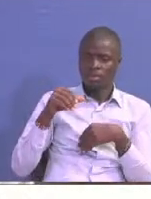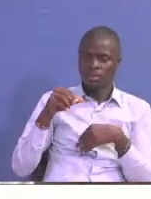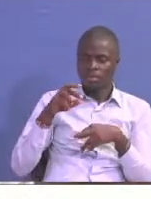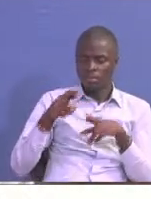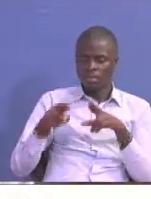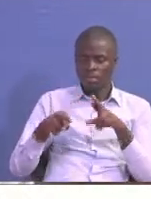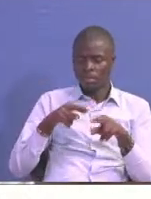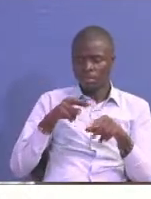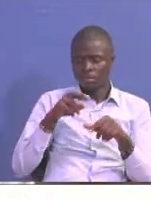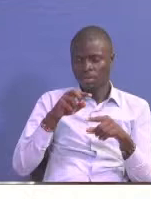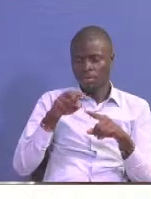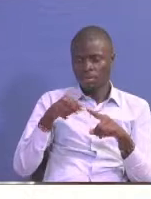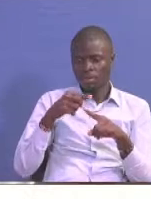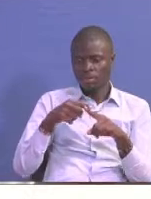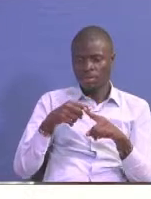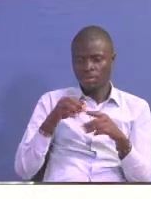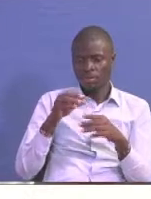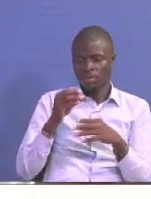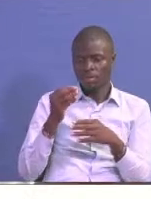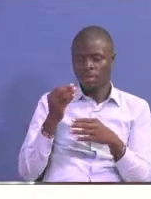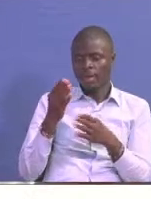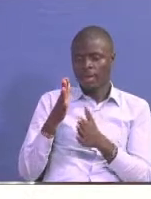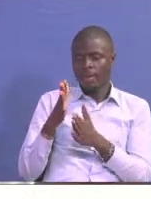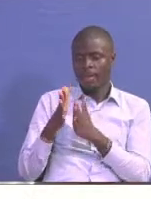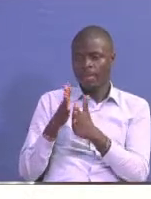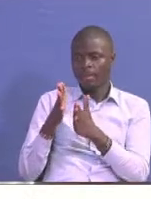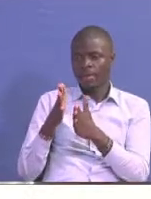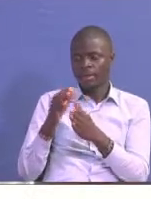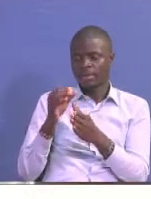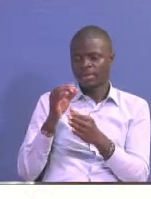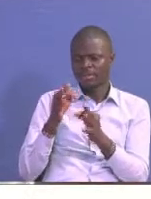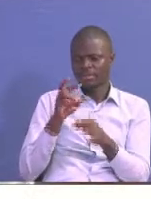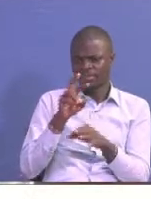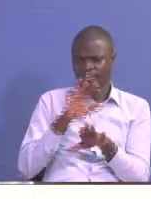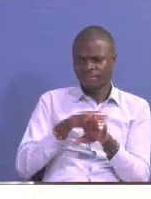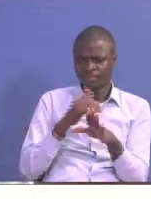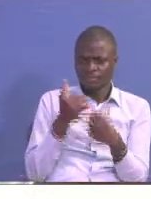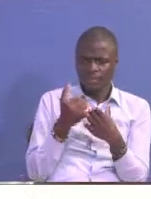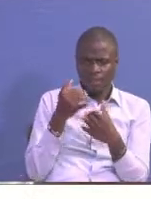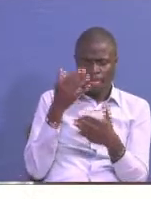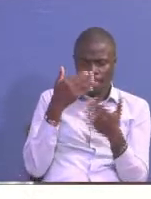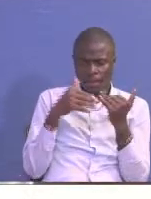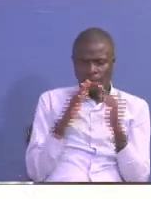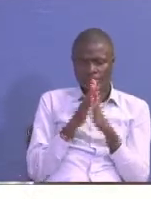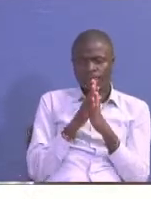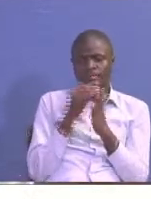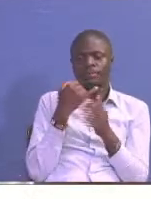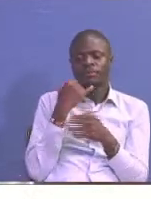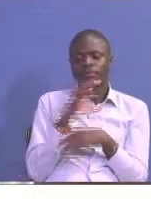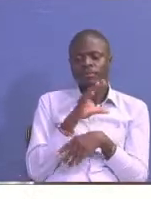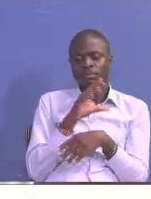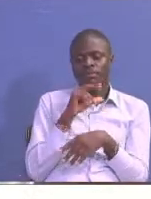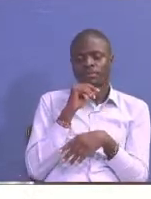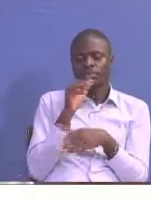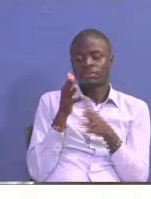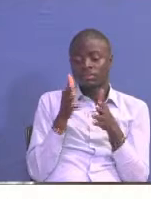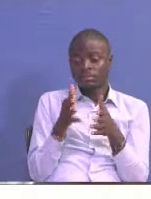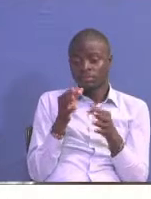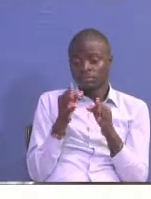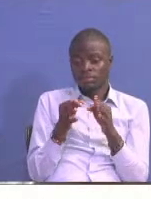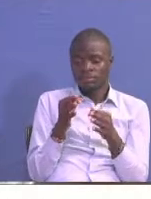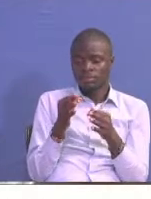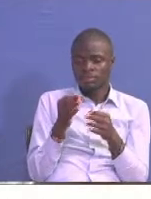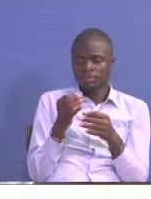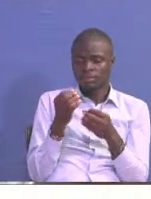when the finance, the budget for research, if you look at it for university, is non-existent. If it is there, it's